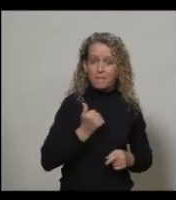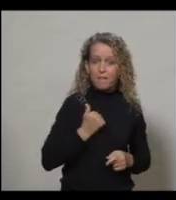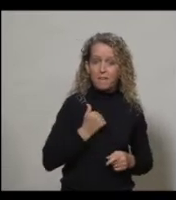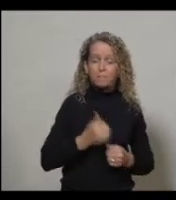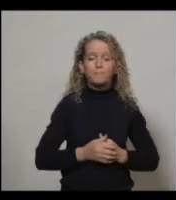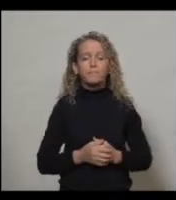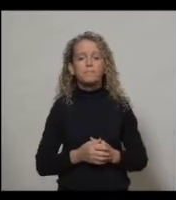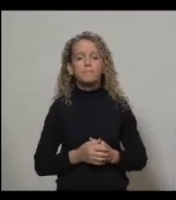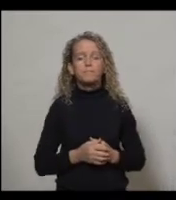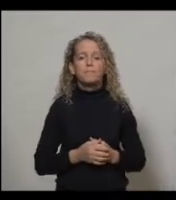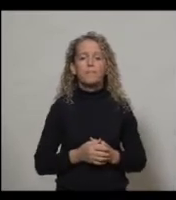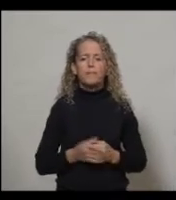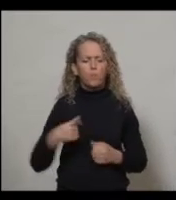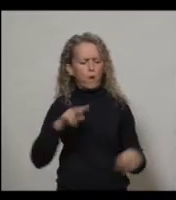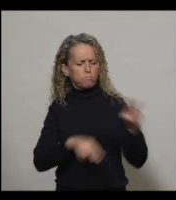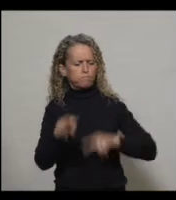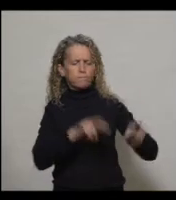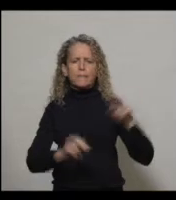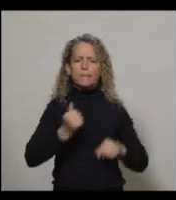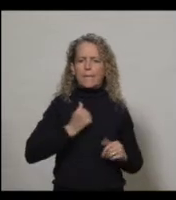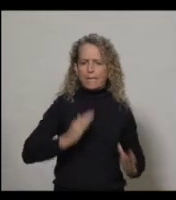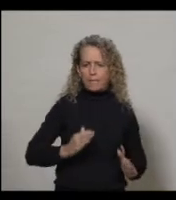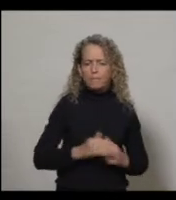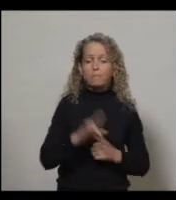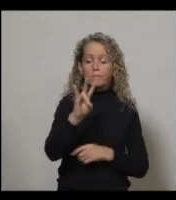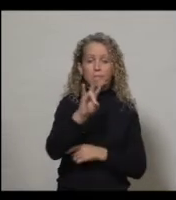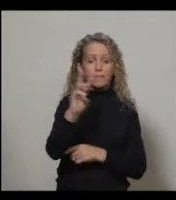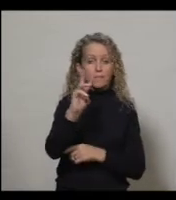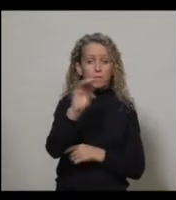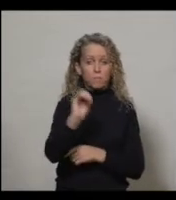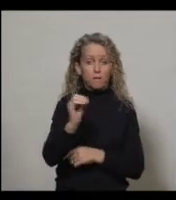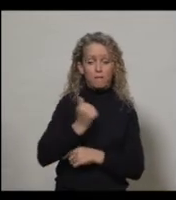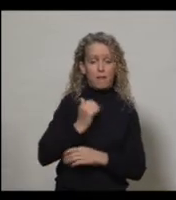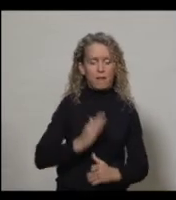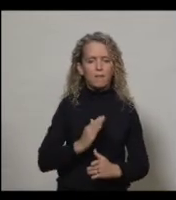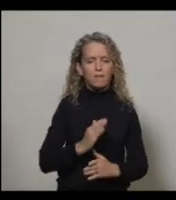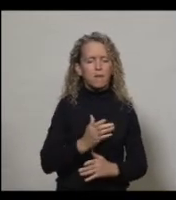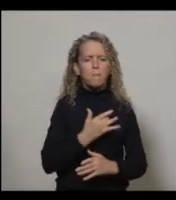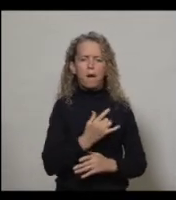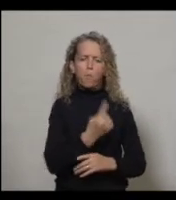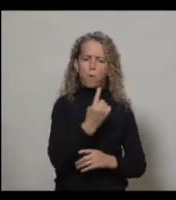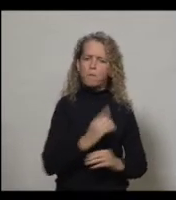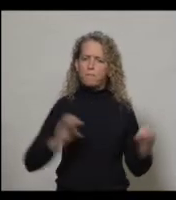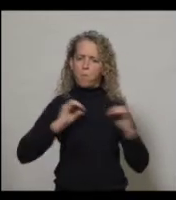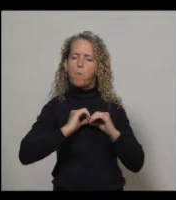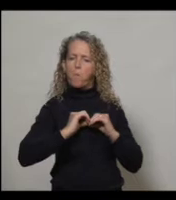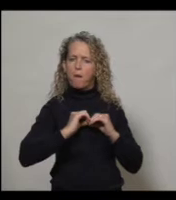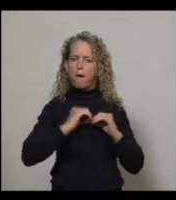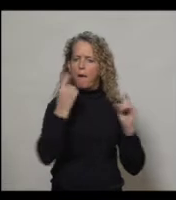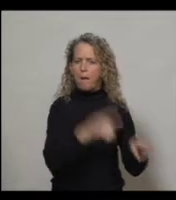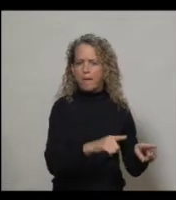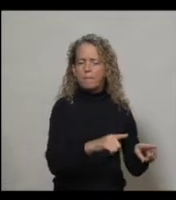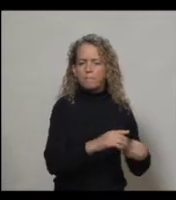we found some studies looking at Canadians, and at least 76% of them have experienced one traumatic event. In an ACEs study